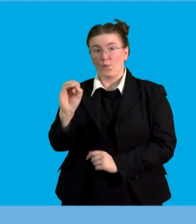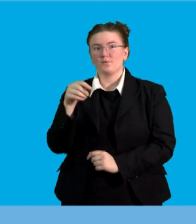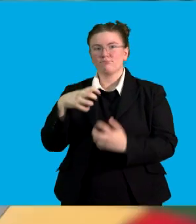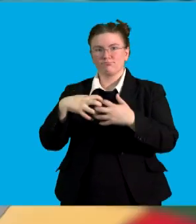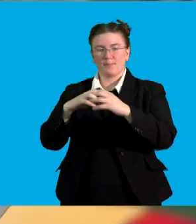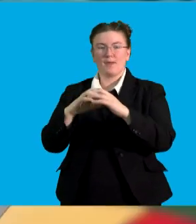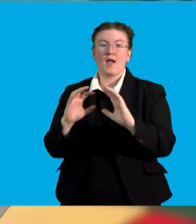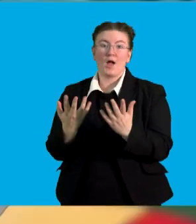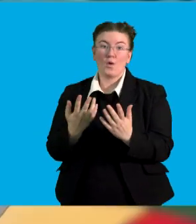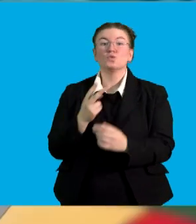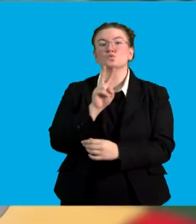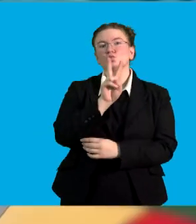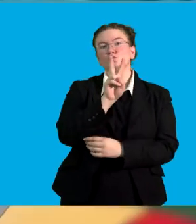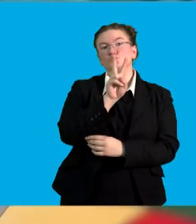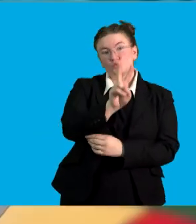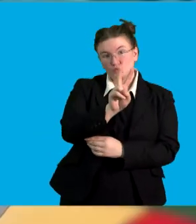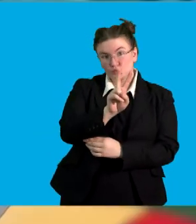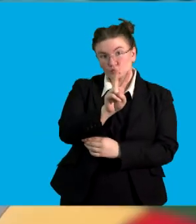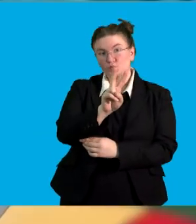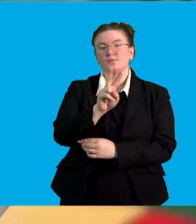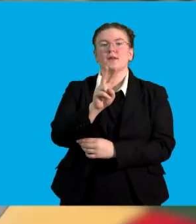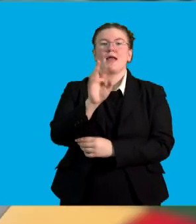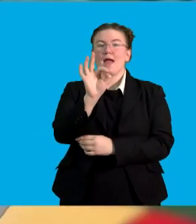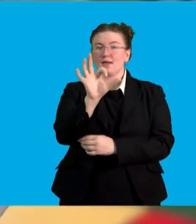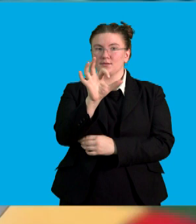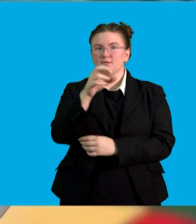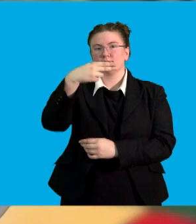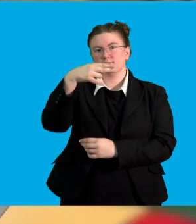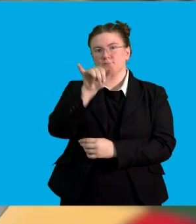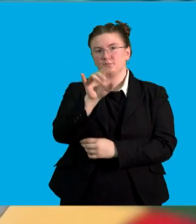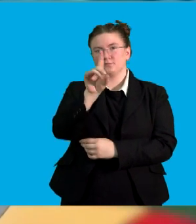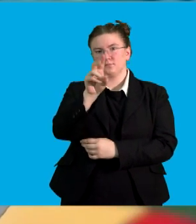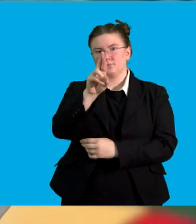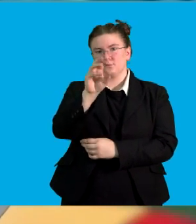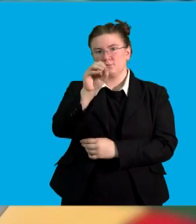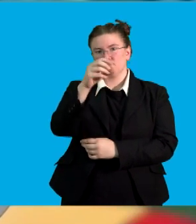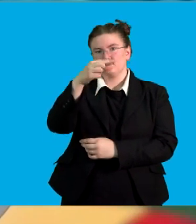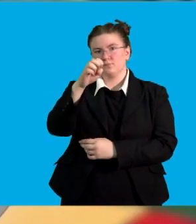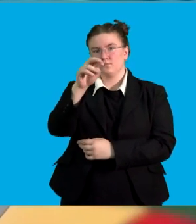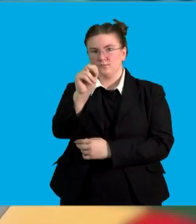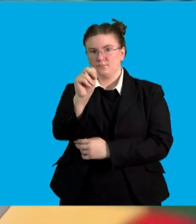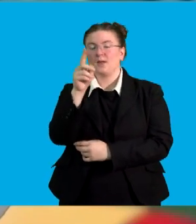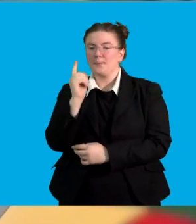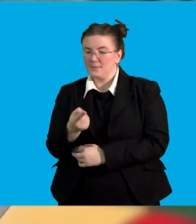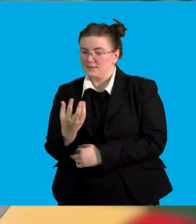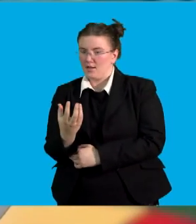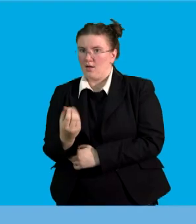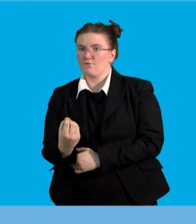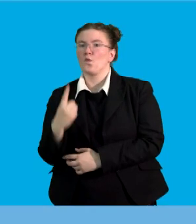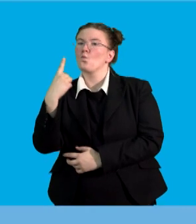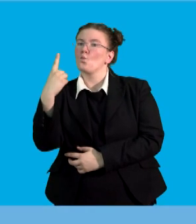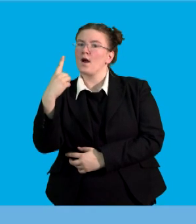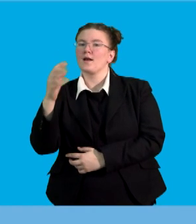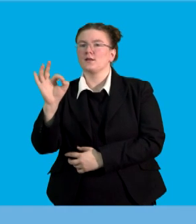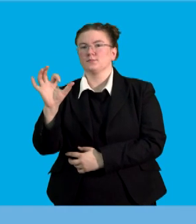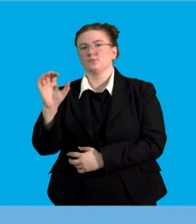that for every 2 atoms of hydrogen, there must be 1 atom of oxygen. So the ratio is 2:1. So that's what we mean by